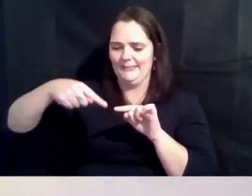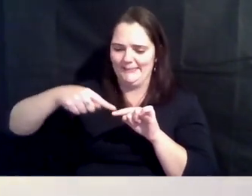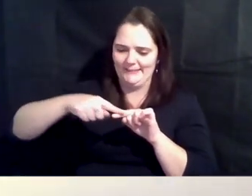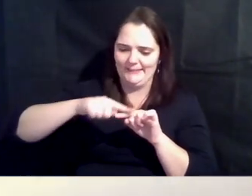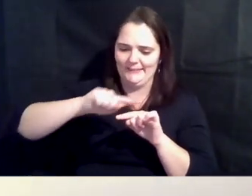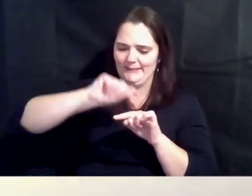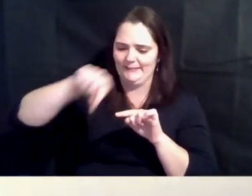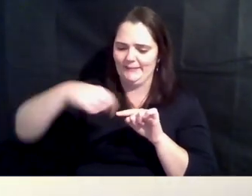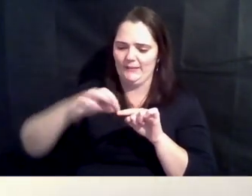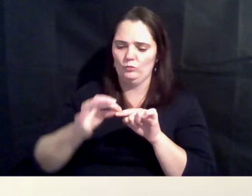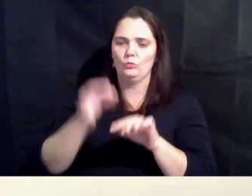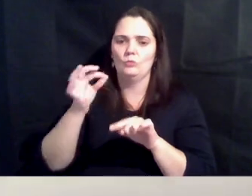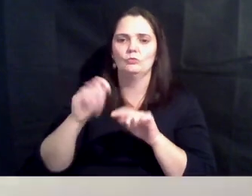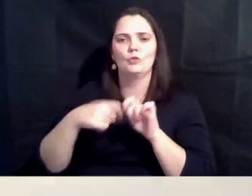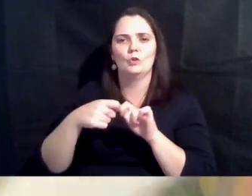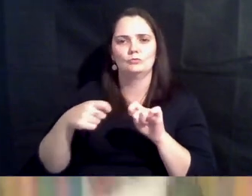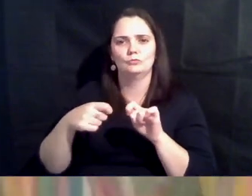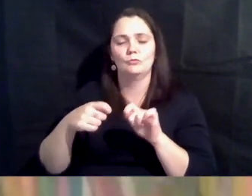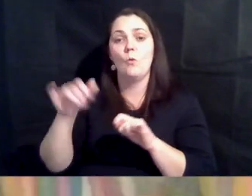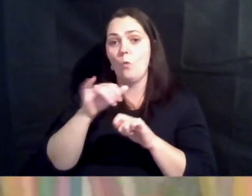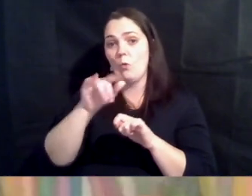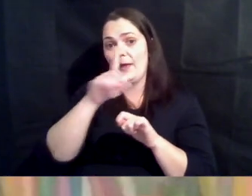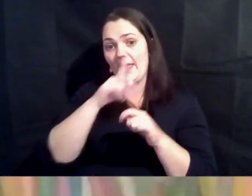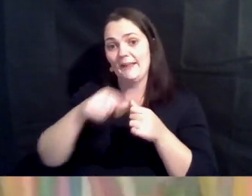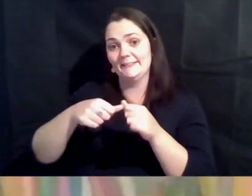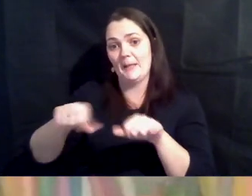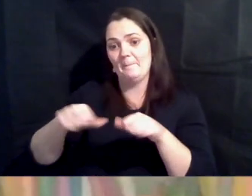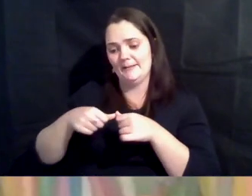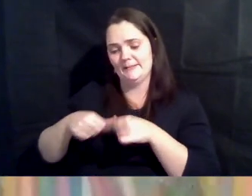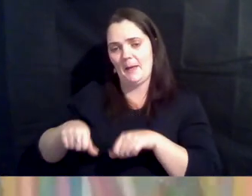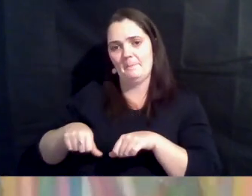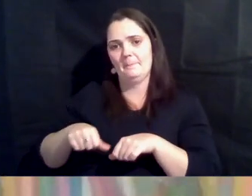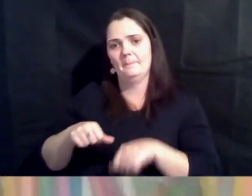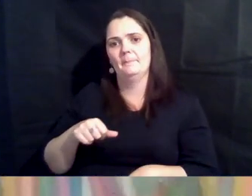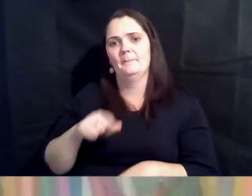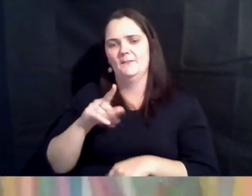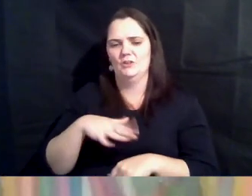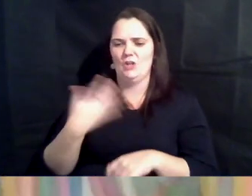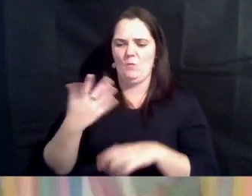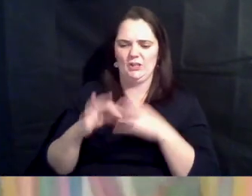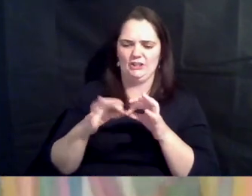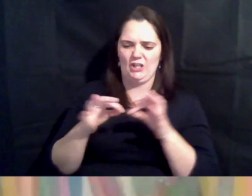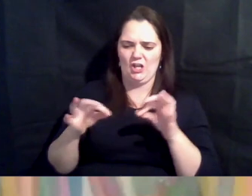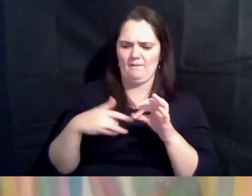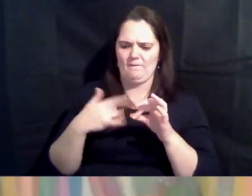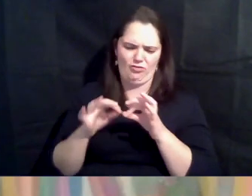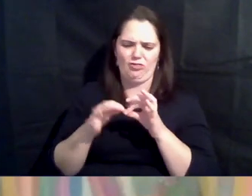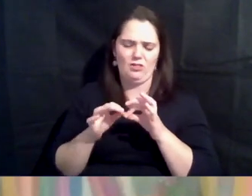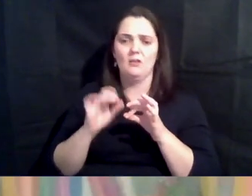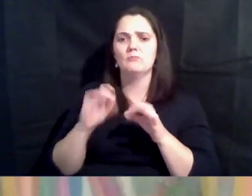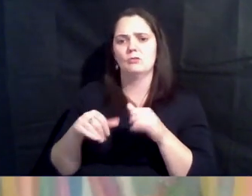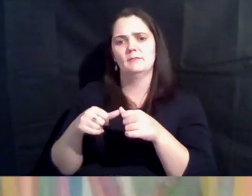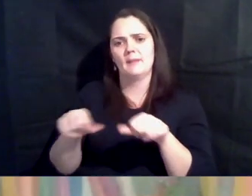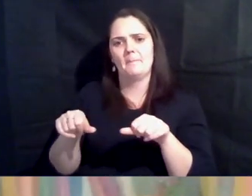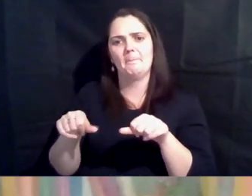just going to tie a knot. But you could also just like tape the thread down or something if you're feeling a bit shook about tying a